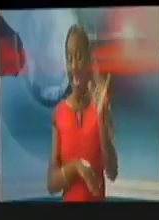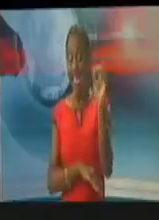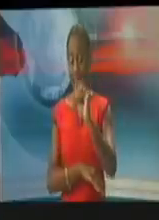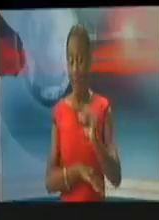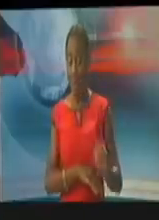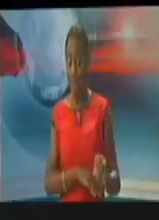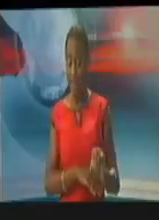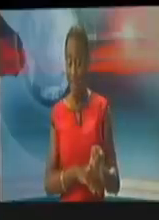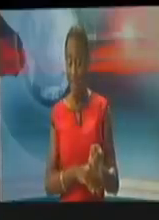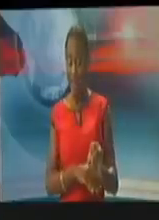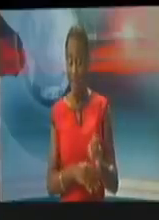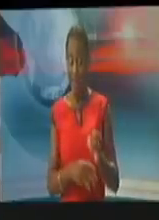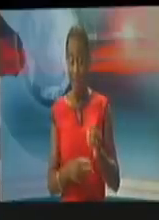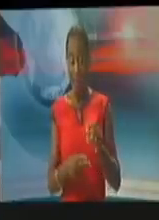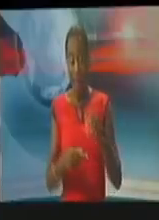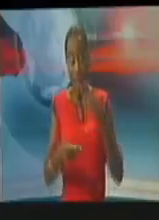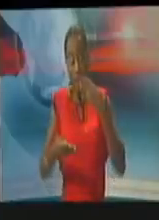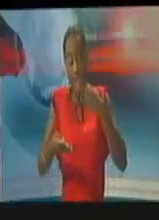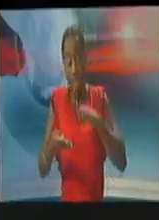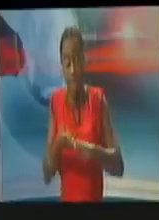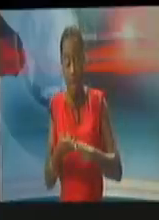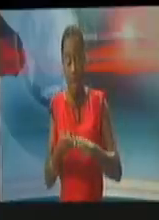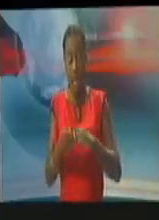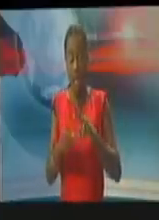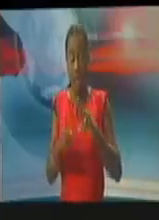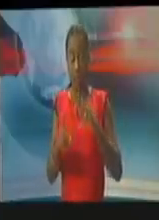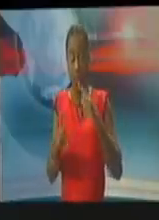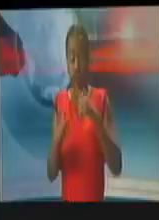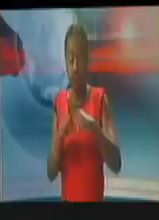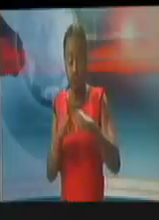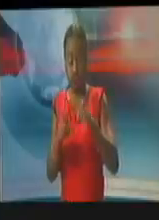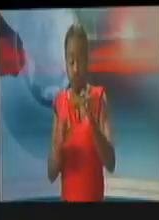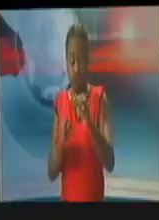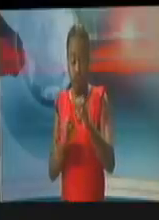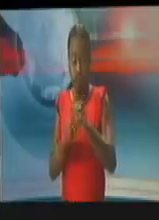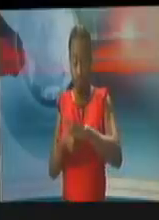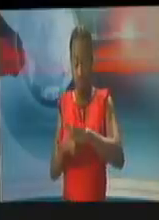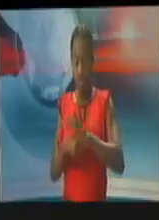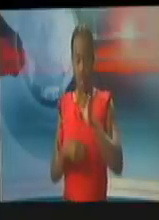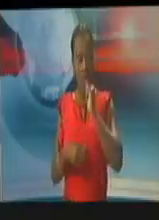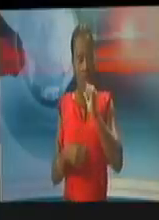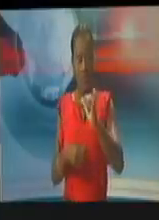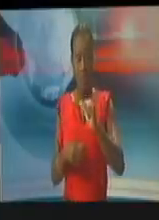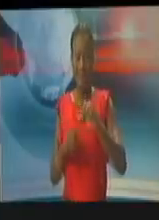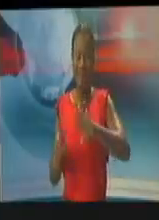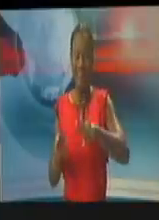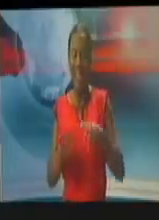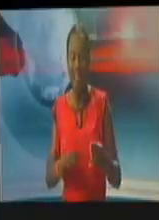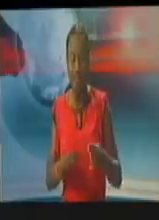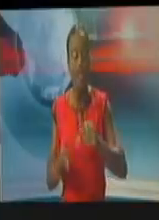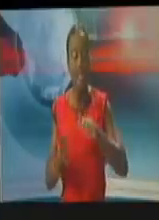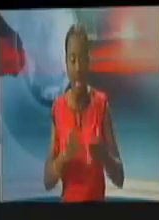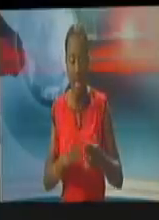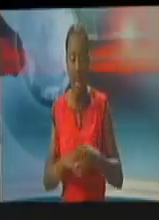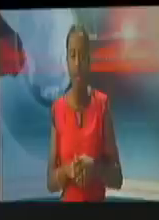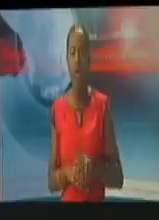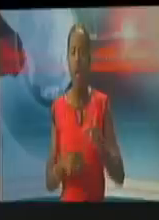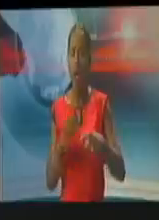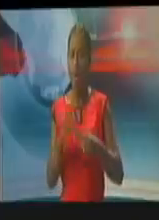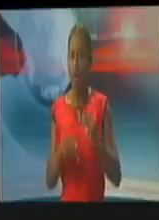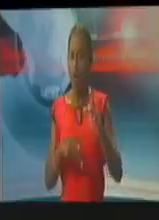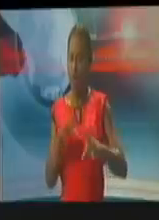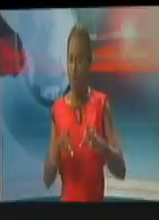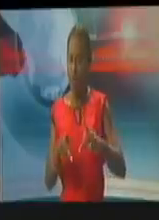severe cases, they don't survive. Out of the, what I would like to know, out of the 37 people who were released and recovered